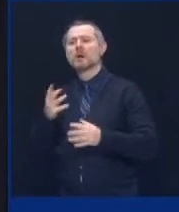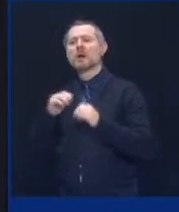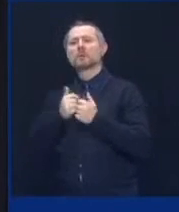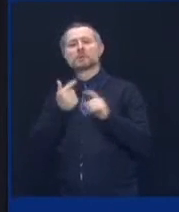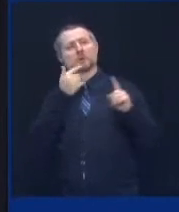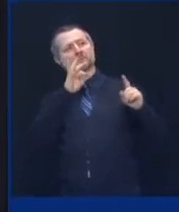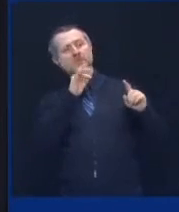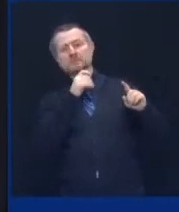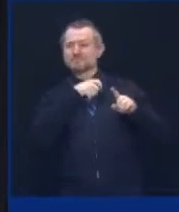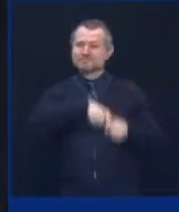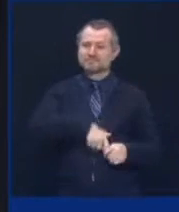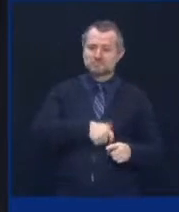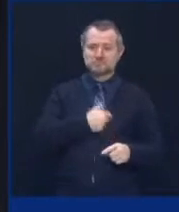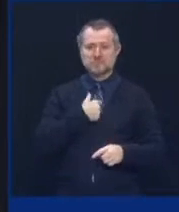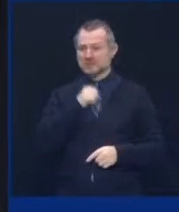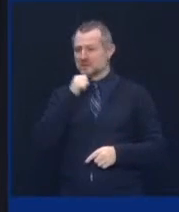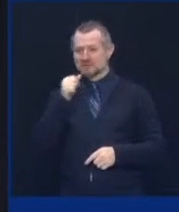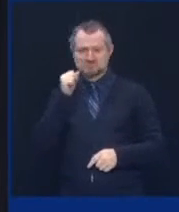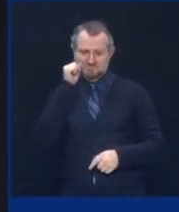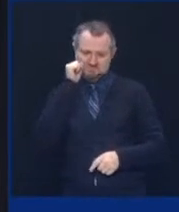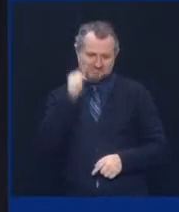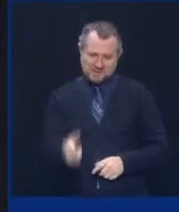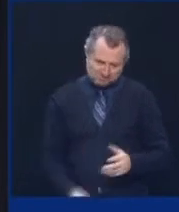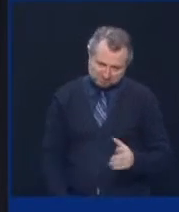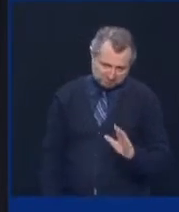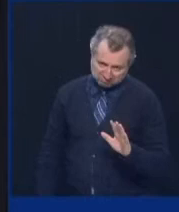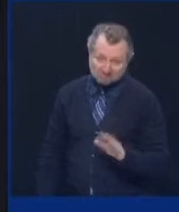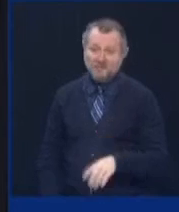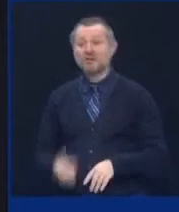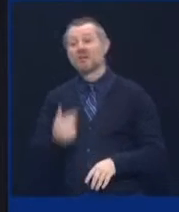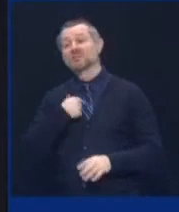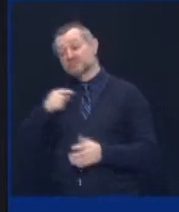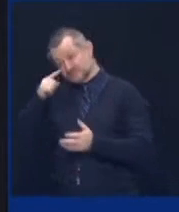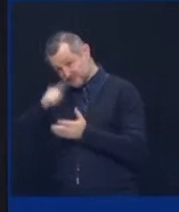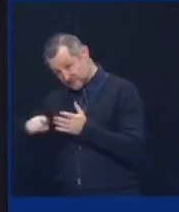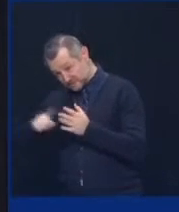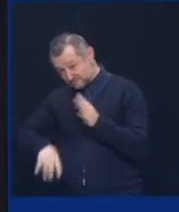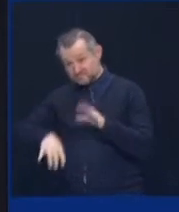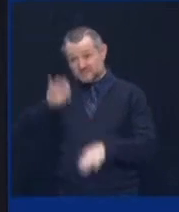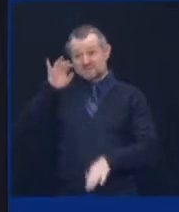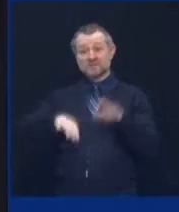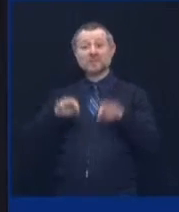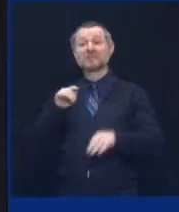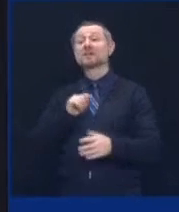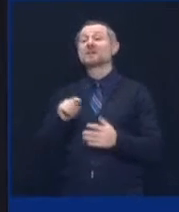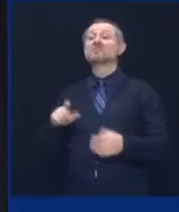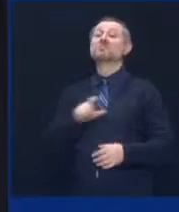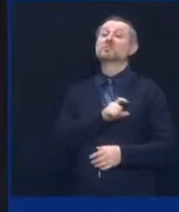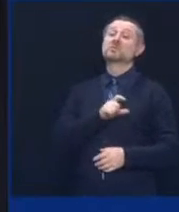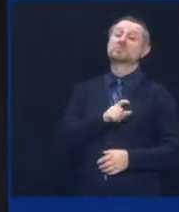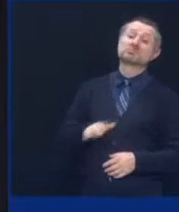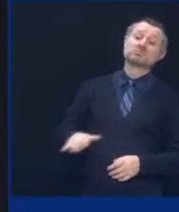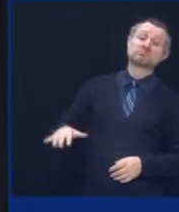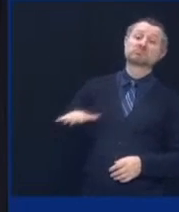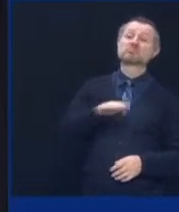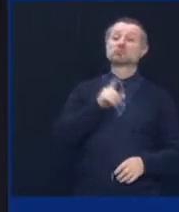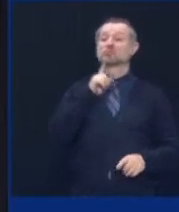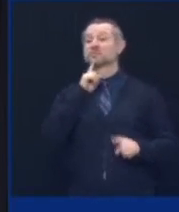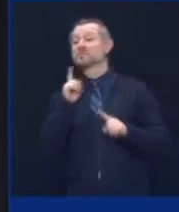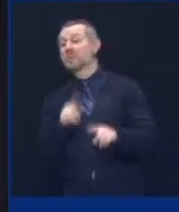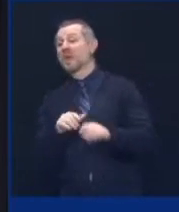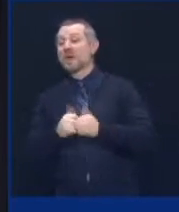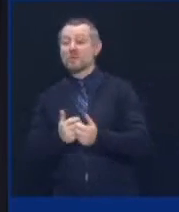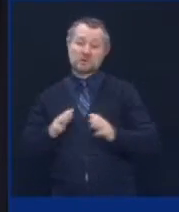me that the finding that the number of police who responded was low,